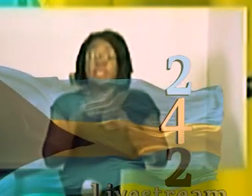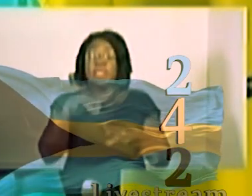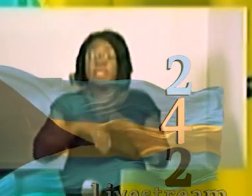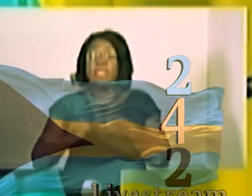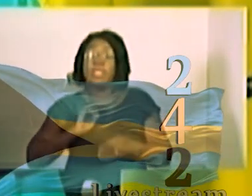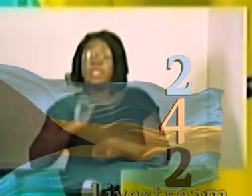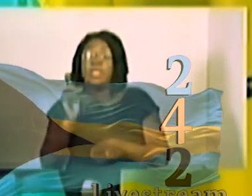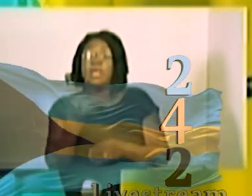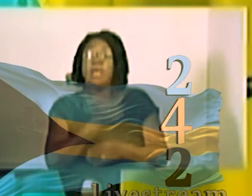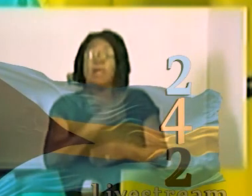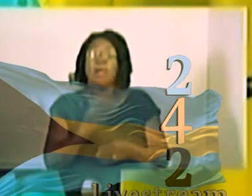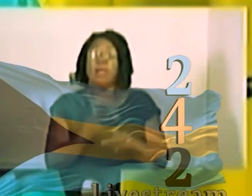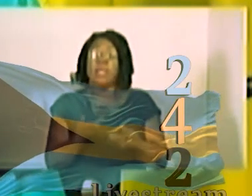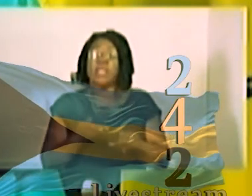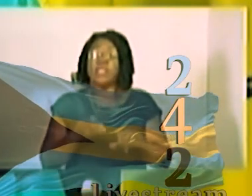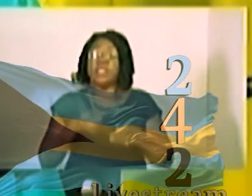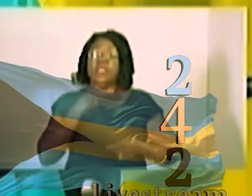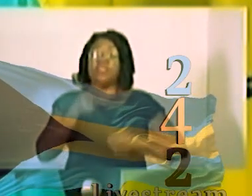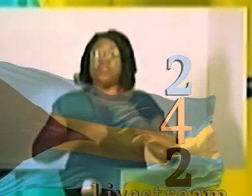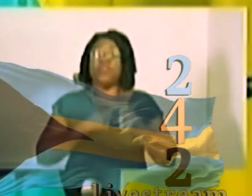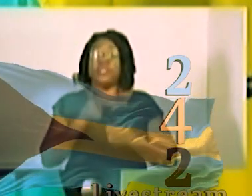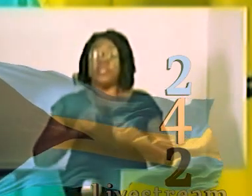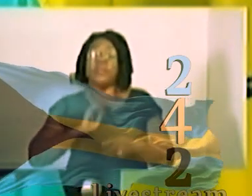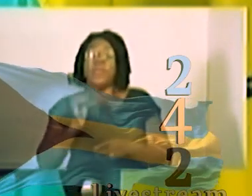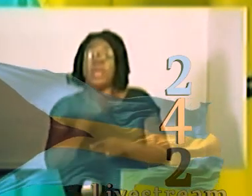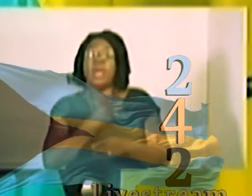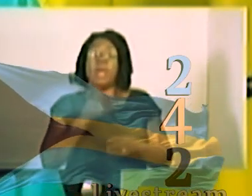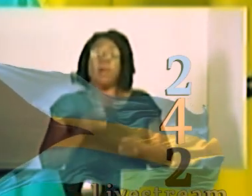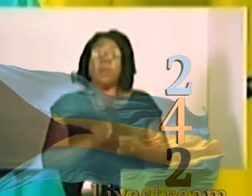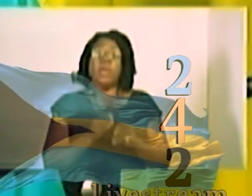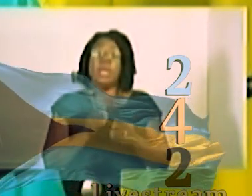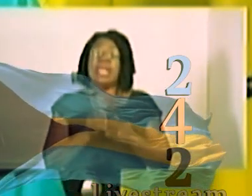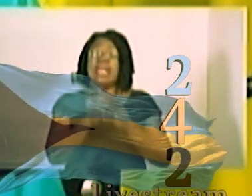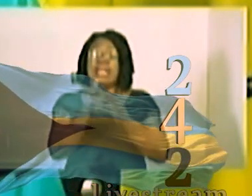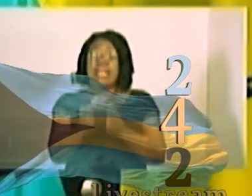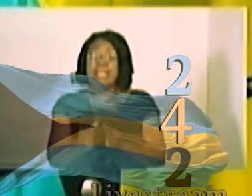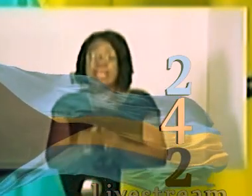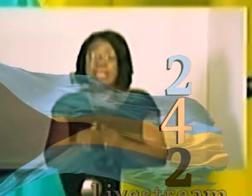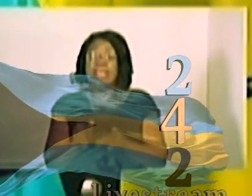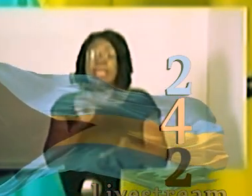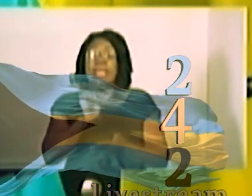in our case, tourism, our leading economic sector.